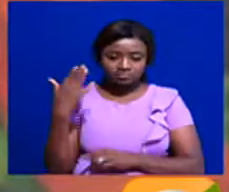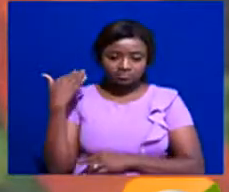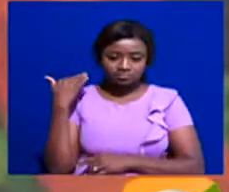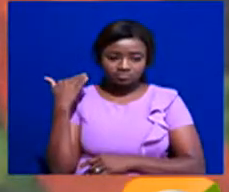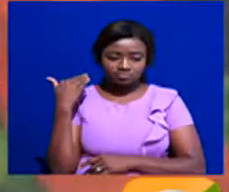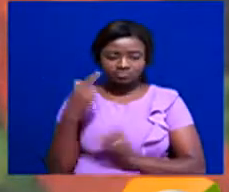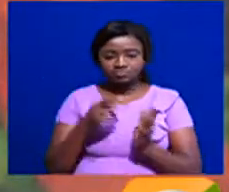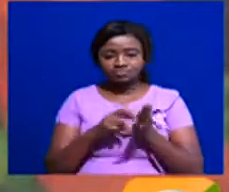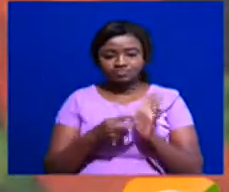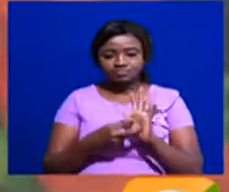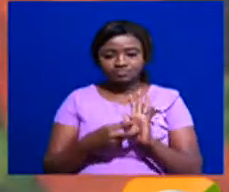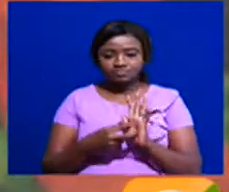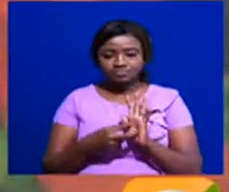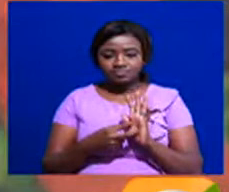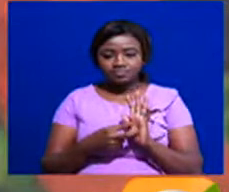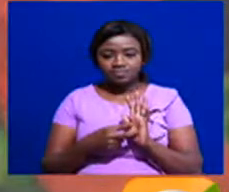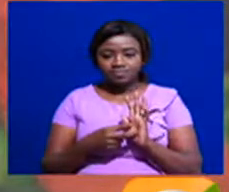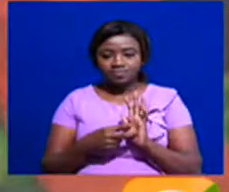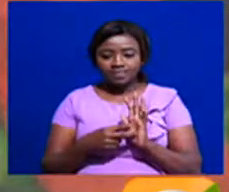we still